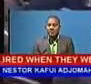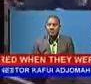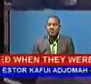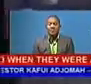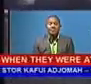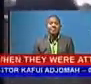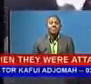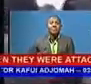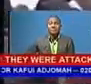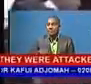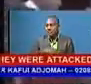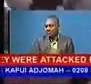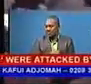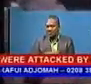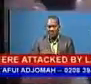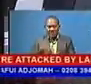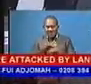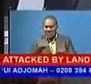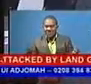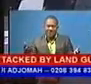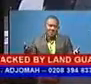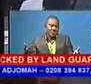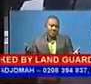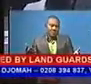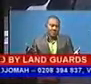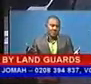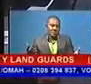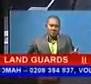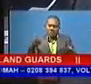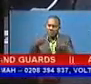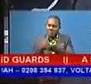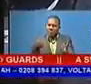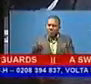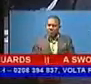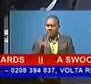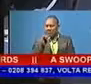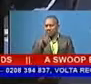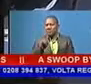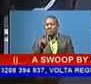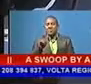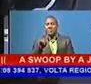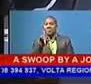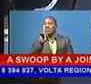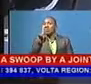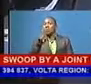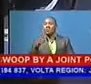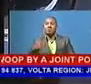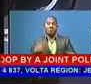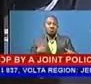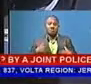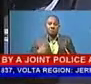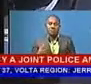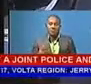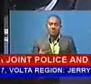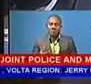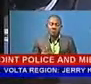We have no objection, subject to our reservation, which is this, that the sole reason for